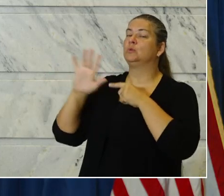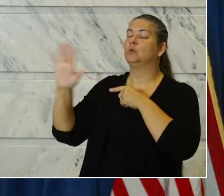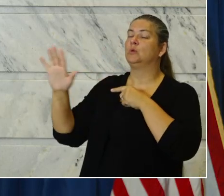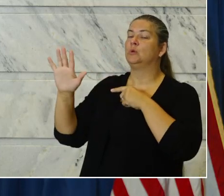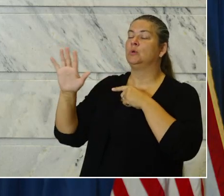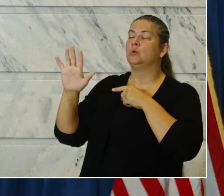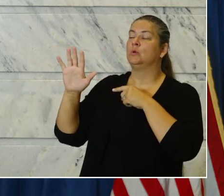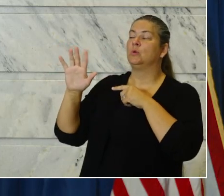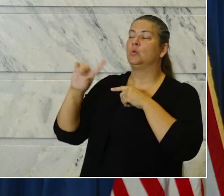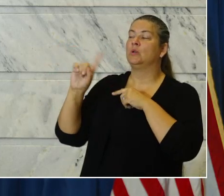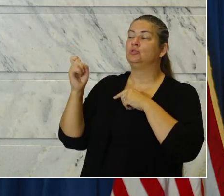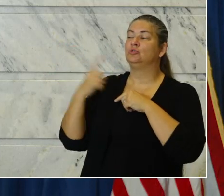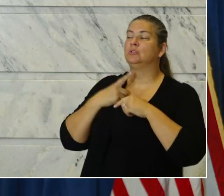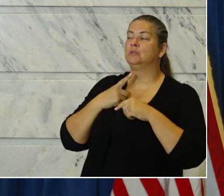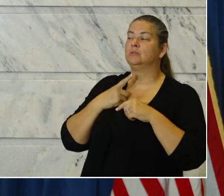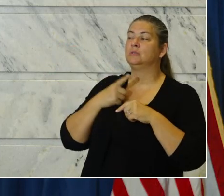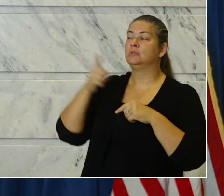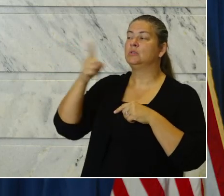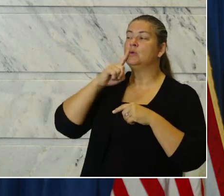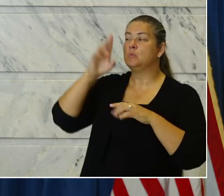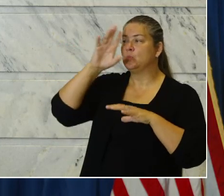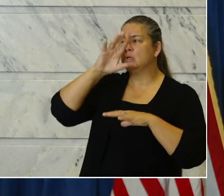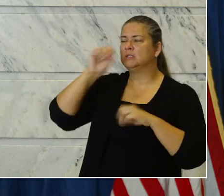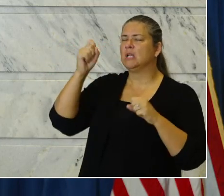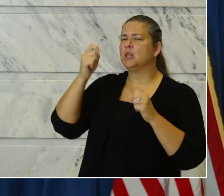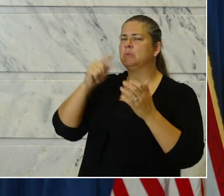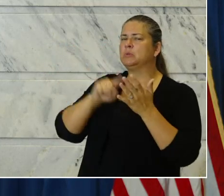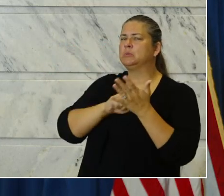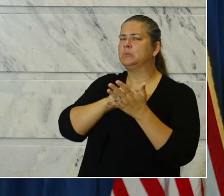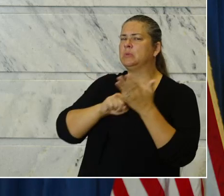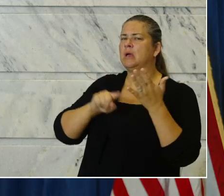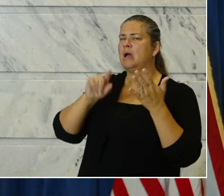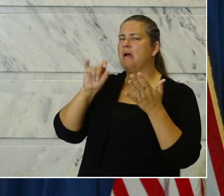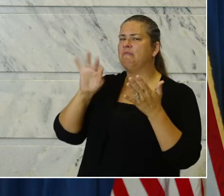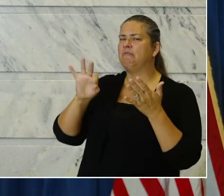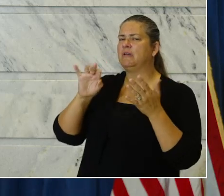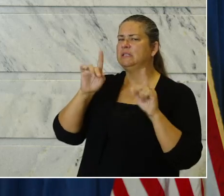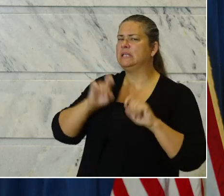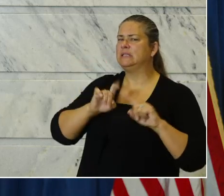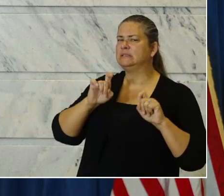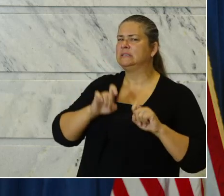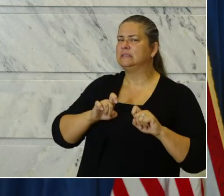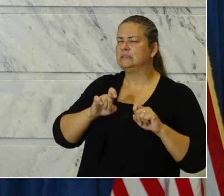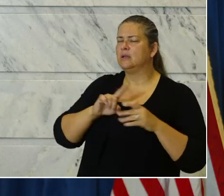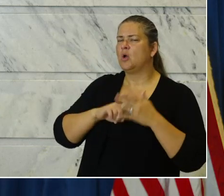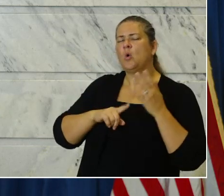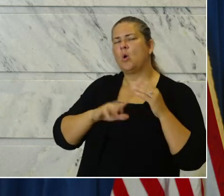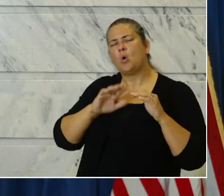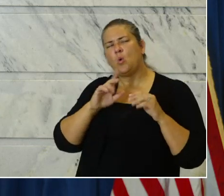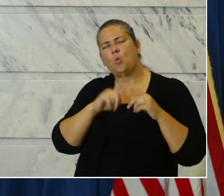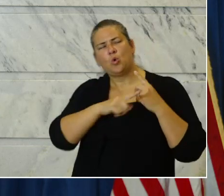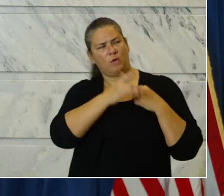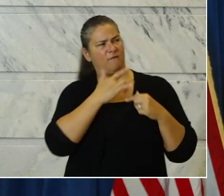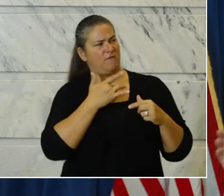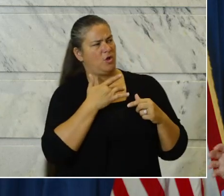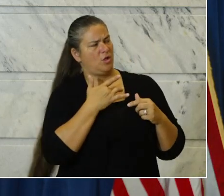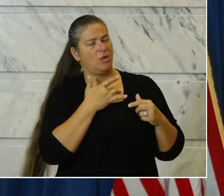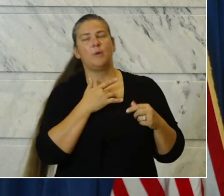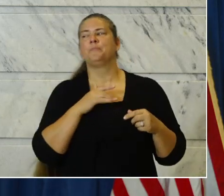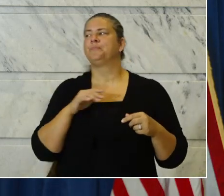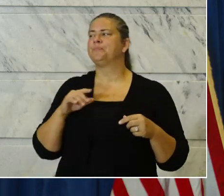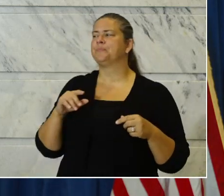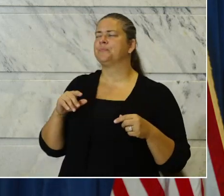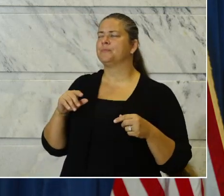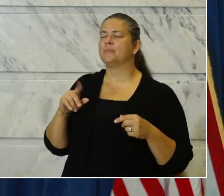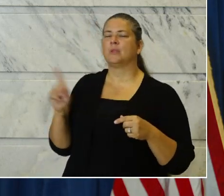in the past. How concerned are you about politicization of testing, especially in light of the new CDC guidelines? So the question